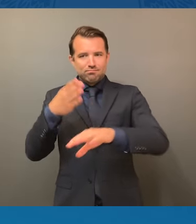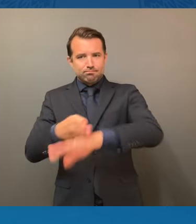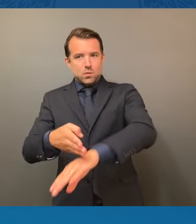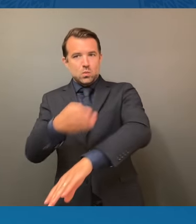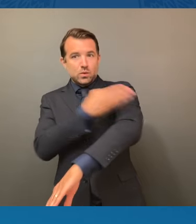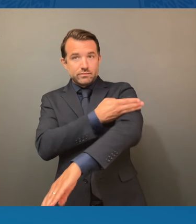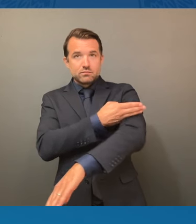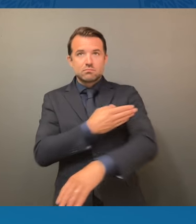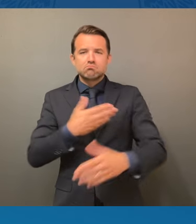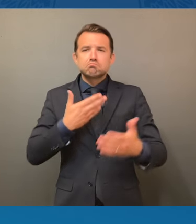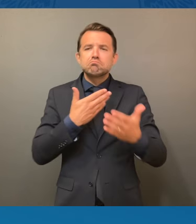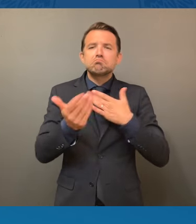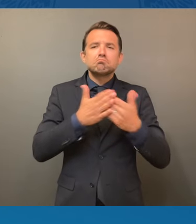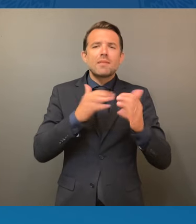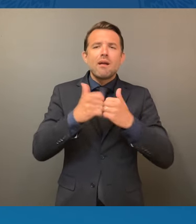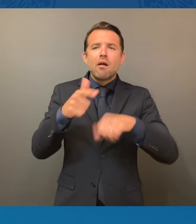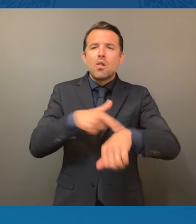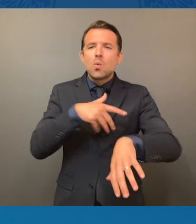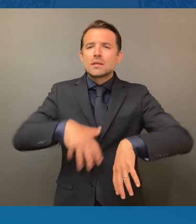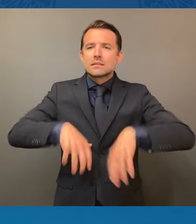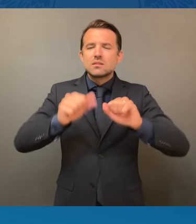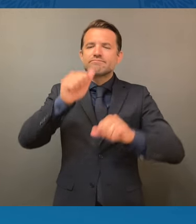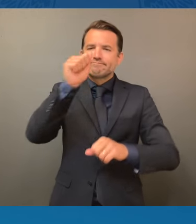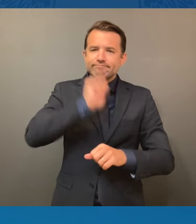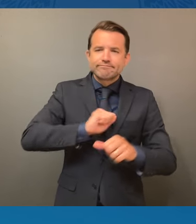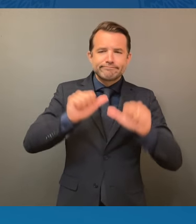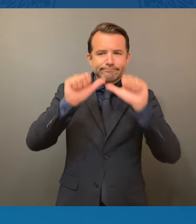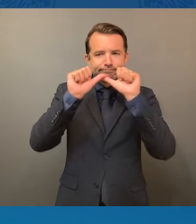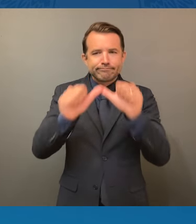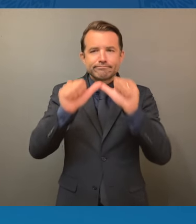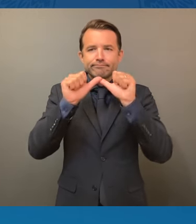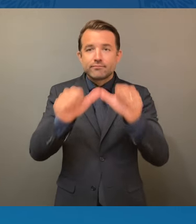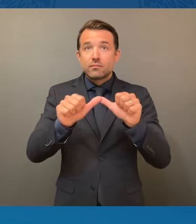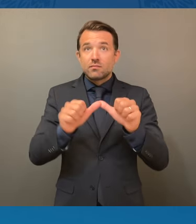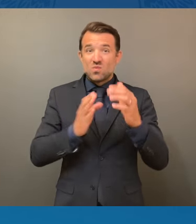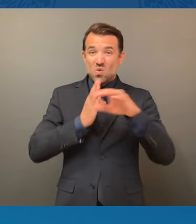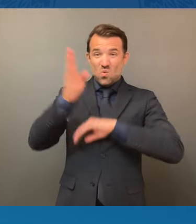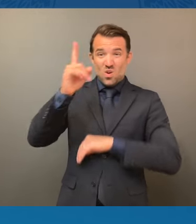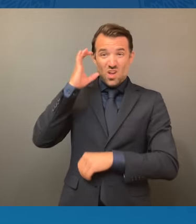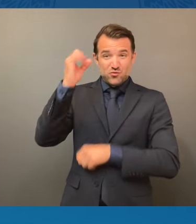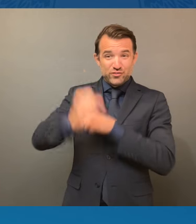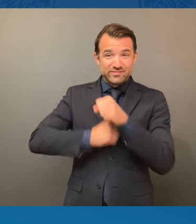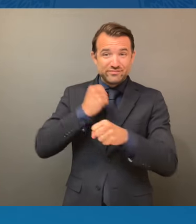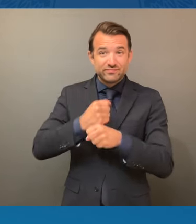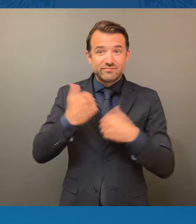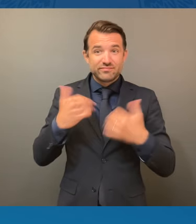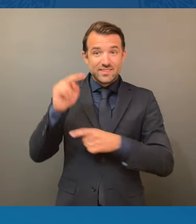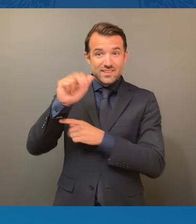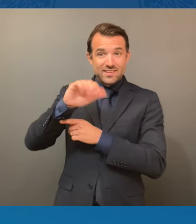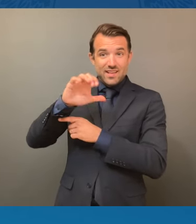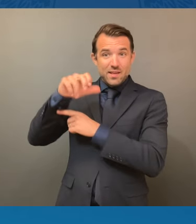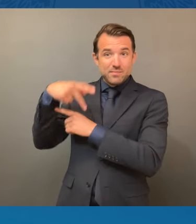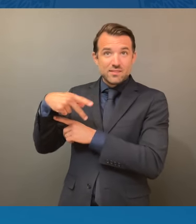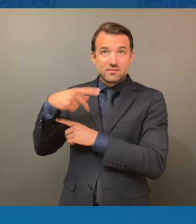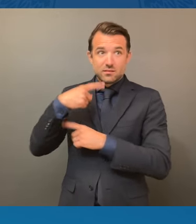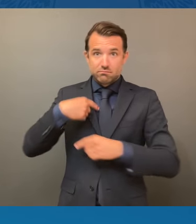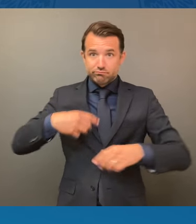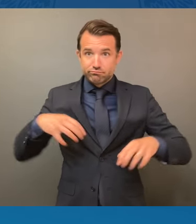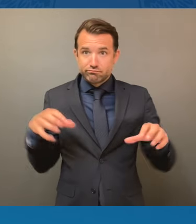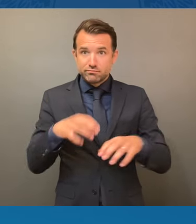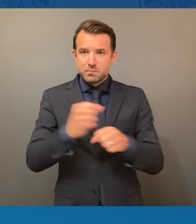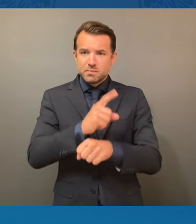For more than a century, the NAACP has fought to ensure the well-being of Black communities and,